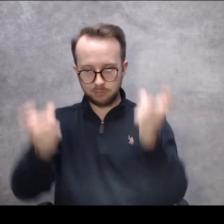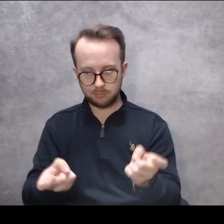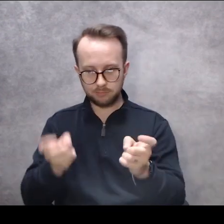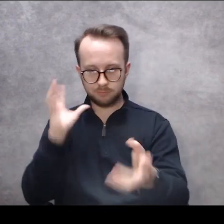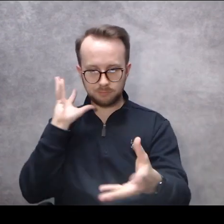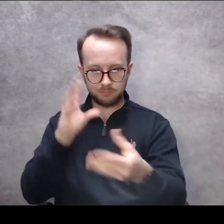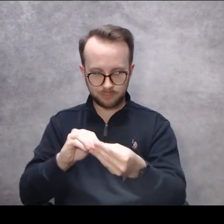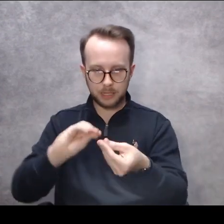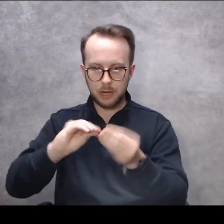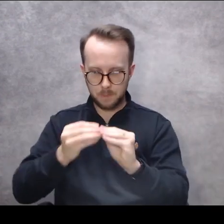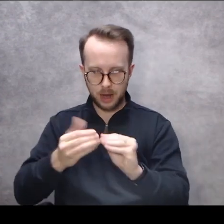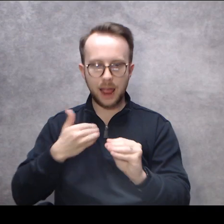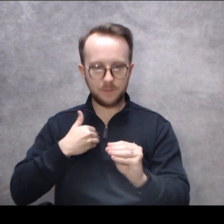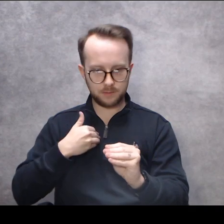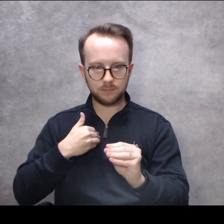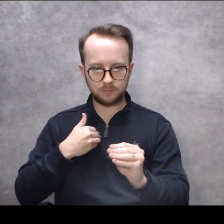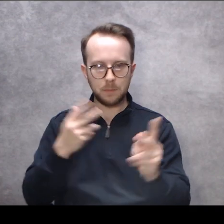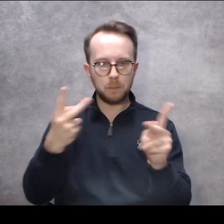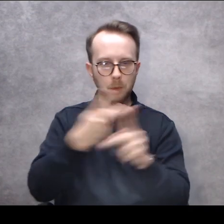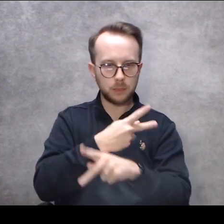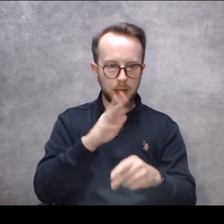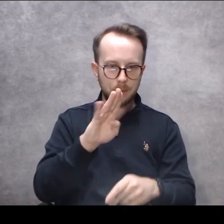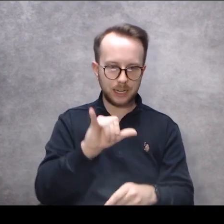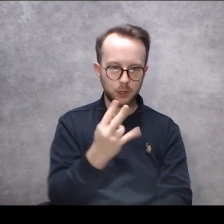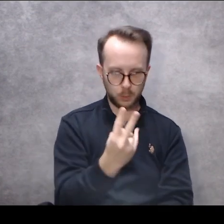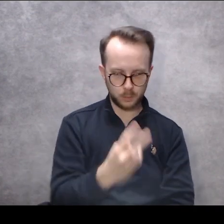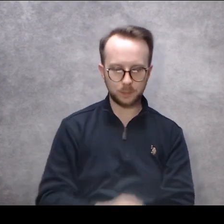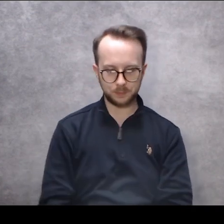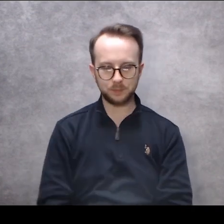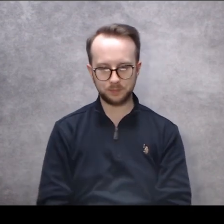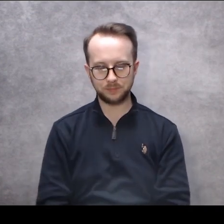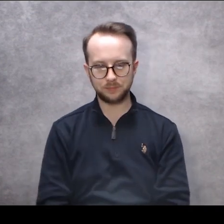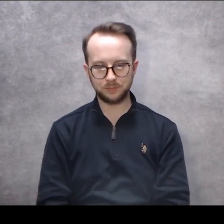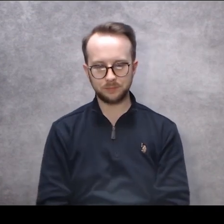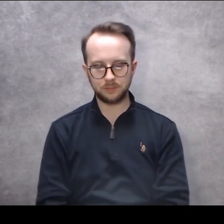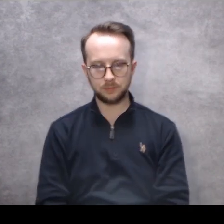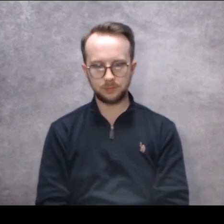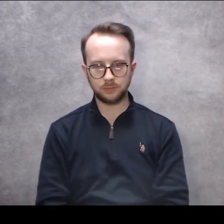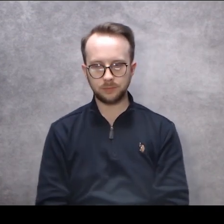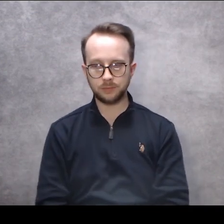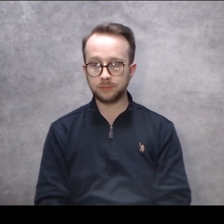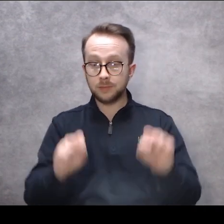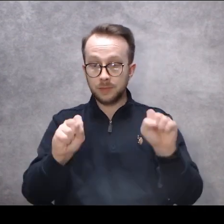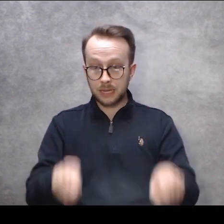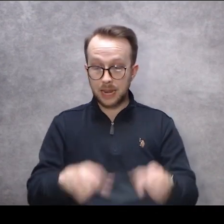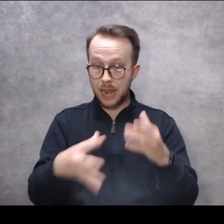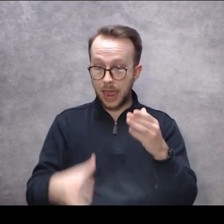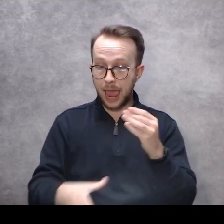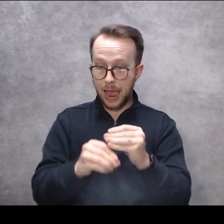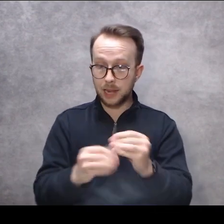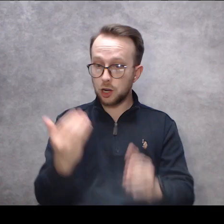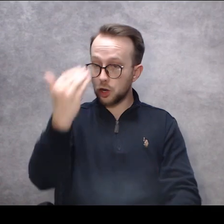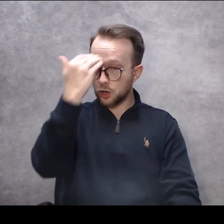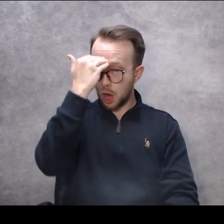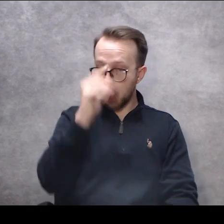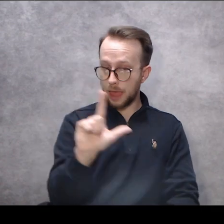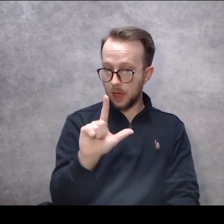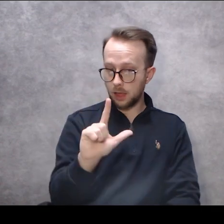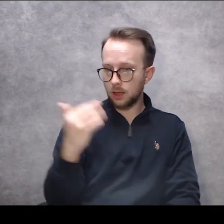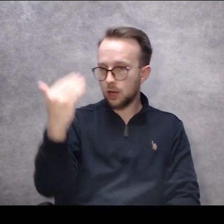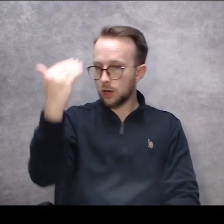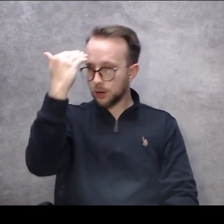by 2, just like you said. Yeah. So we can add the known length plus the known